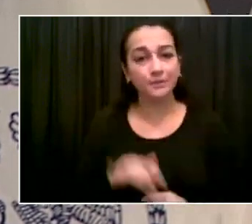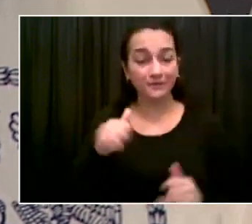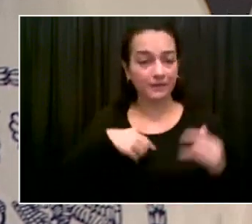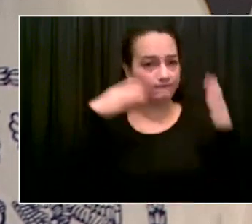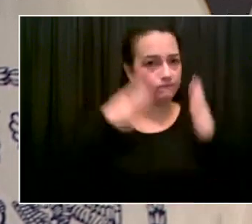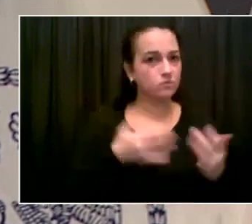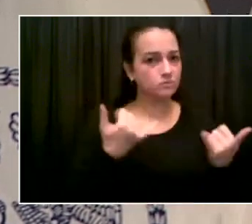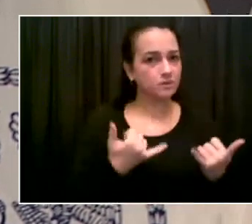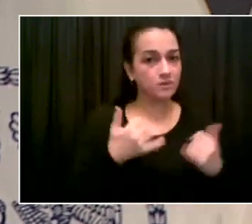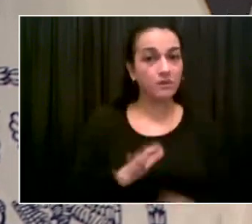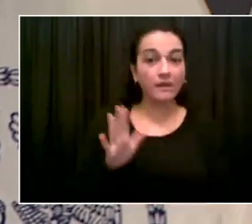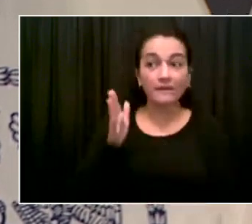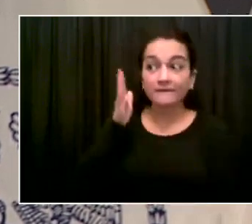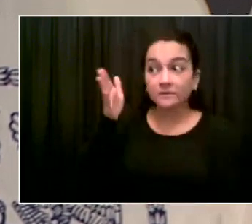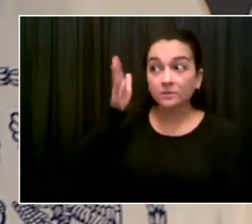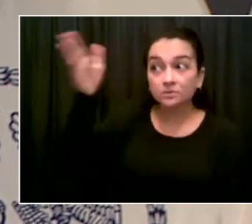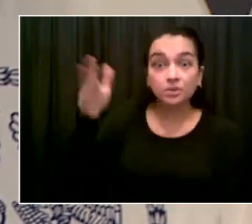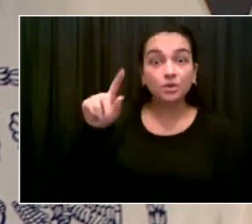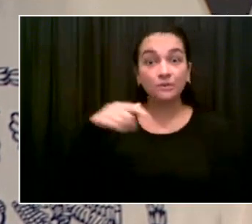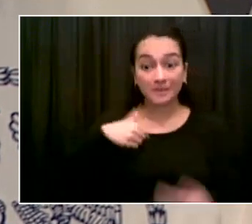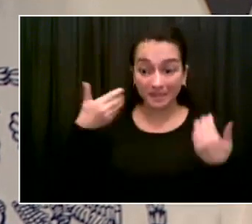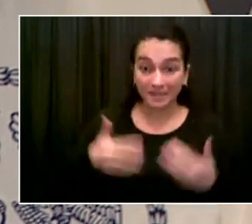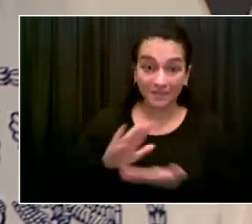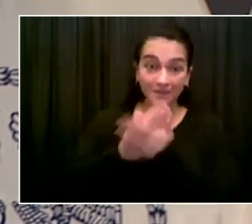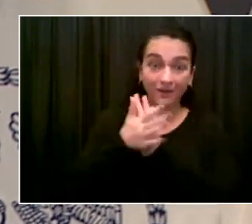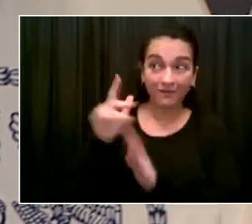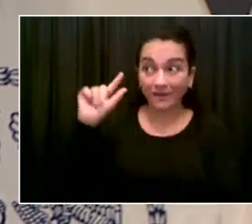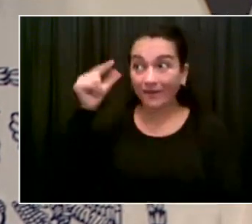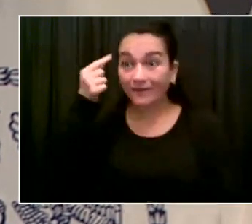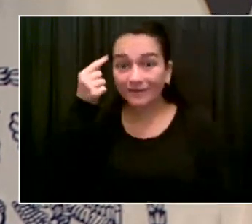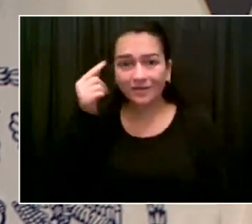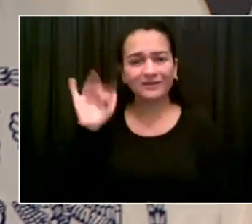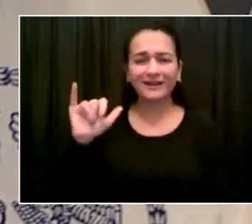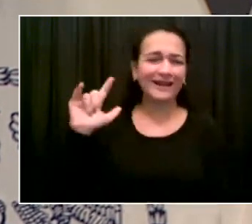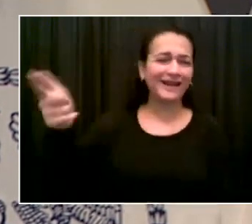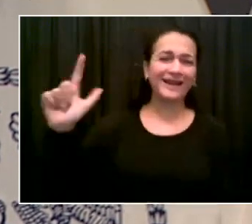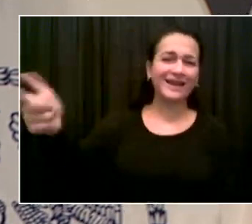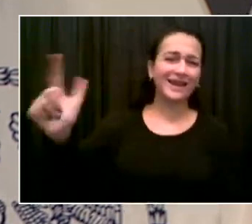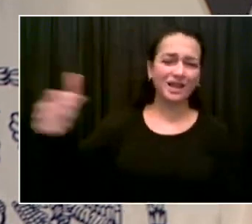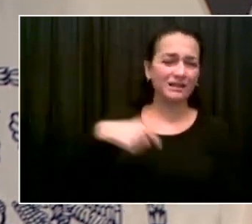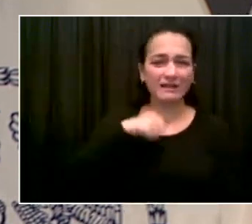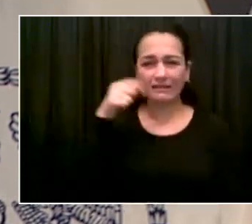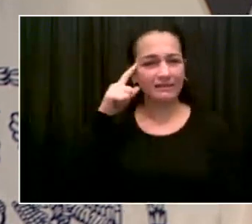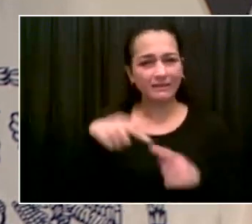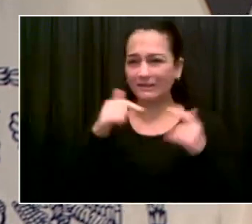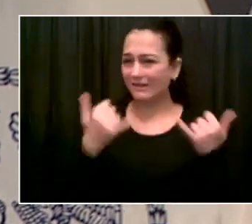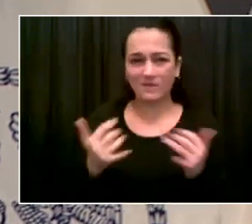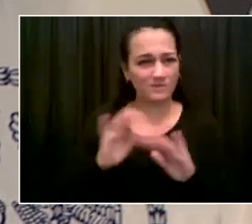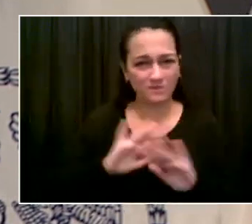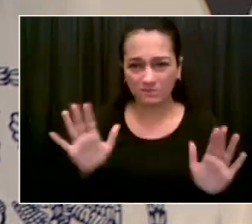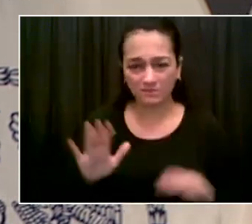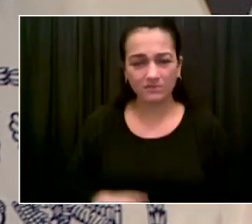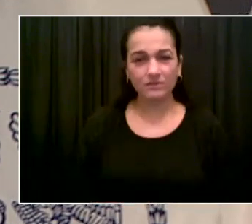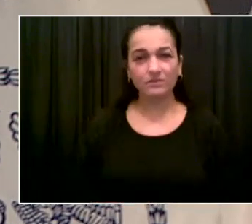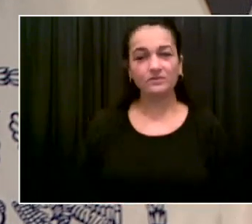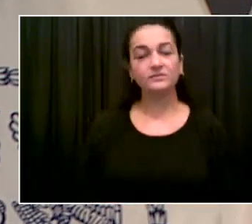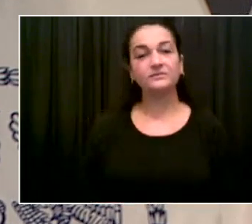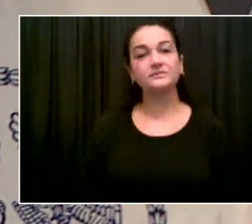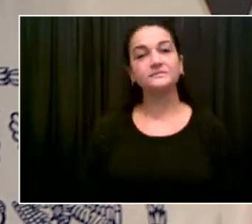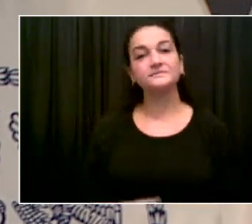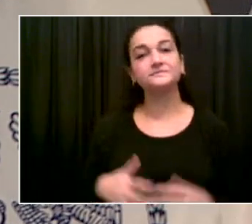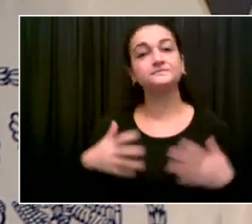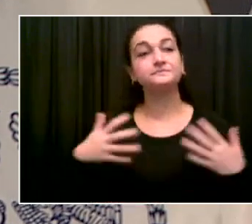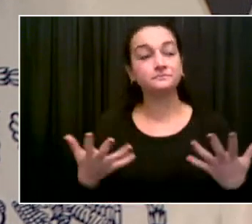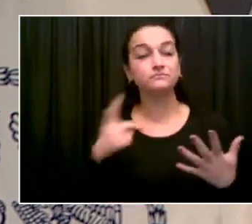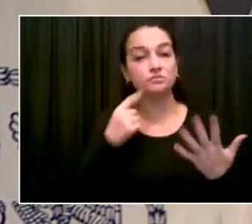I want to keep serving the people of the city and the state. There'll be plenty of time to talk about that. There's also, you know, good people